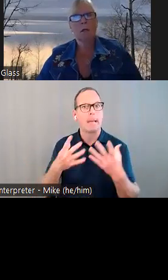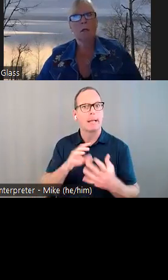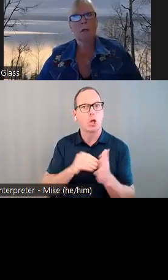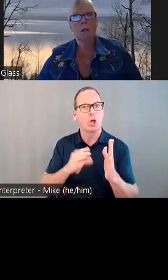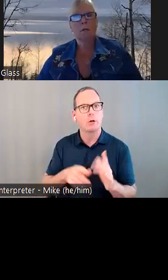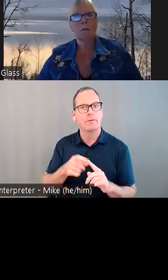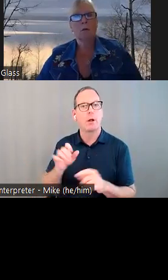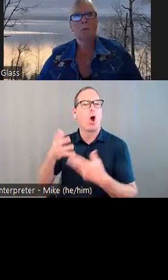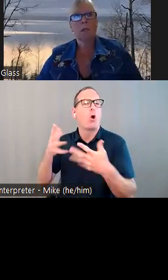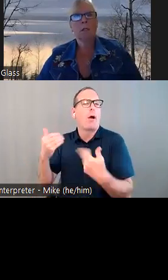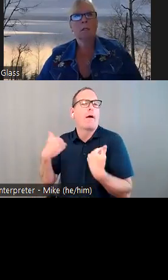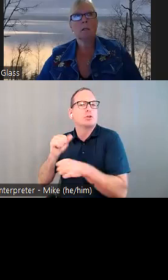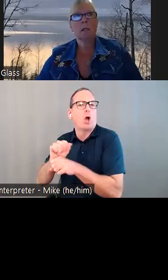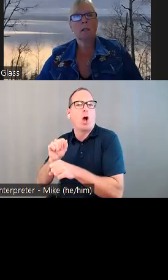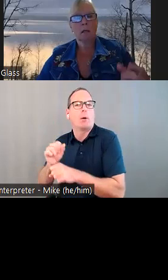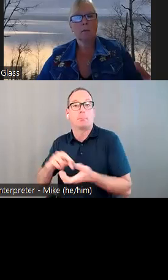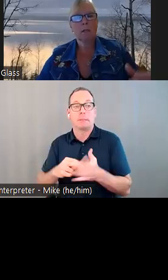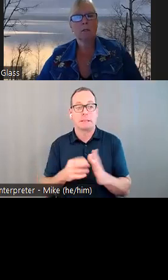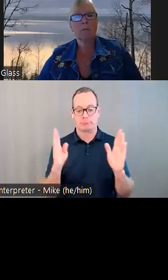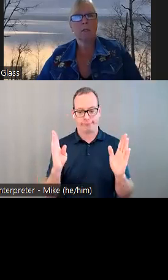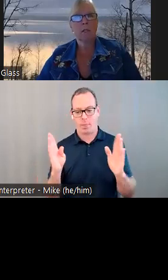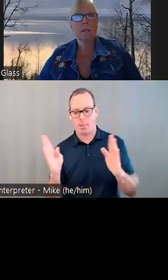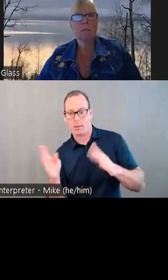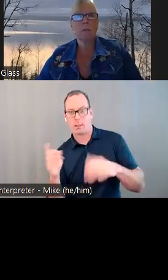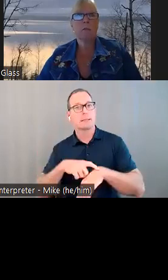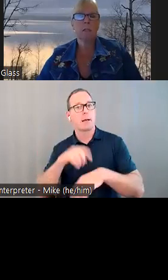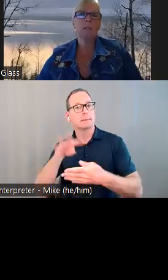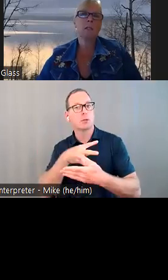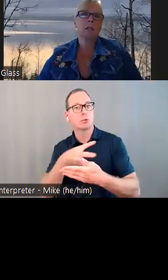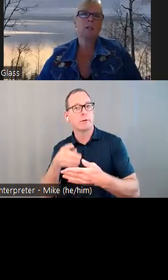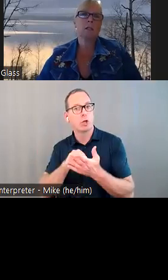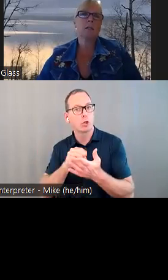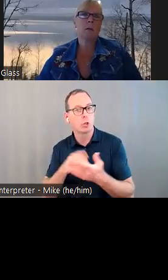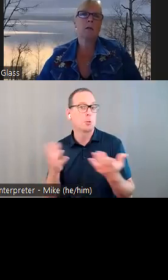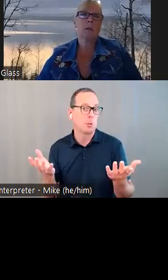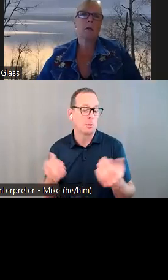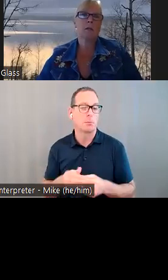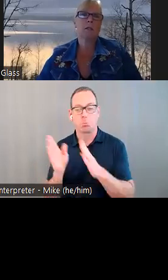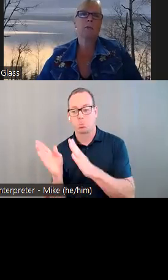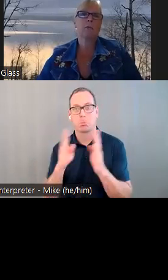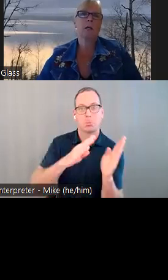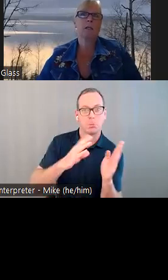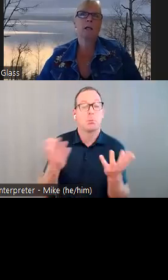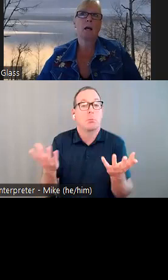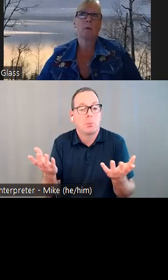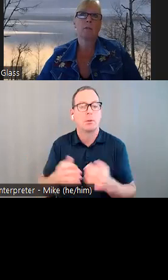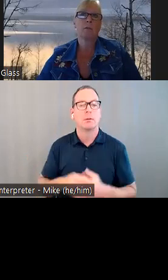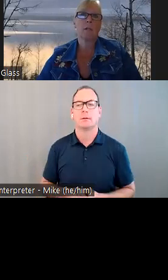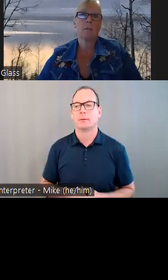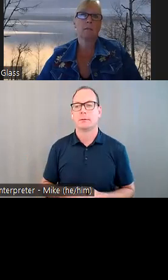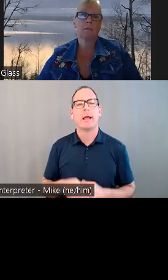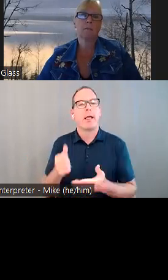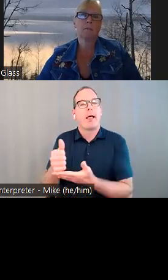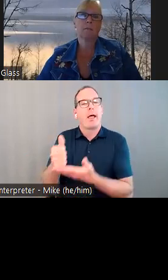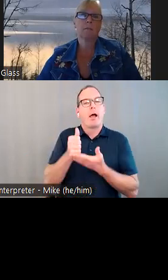So it really, as I used that term before, it does give us a bit of business intelligence about our learner profile and how we're serving